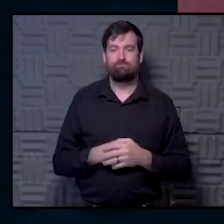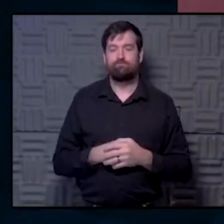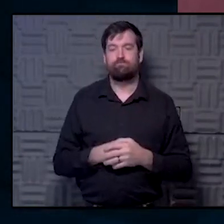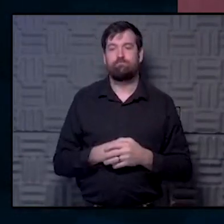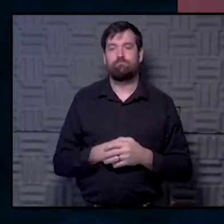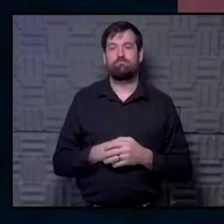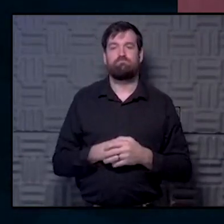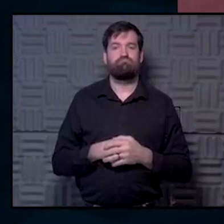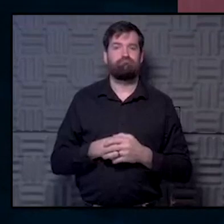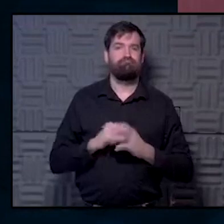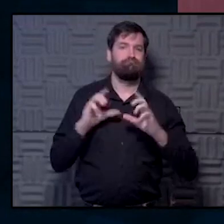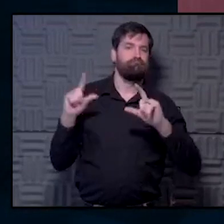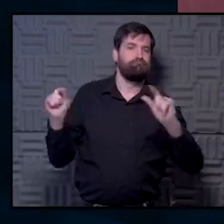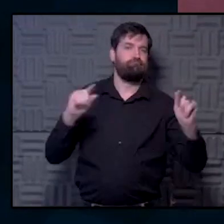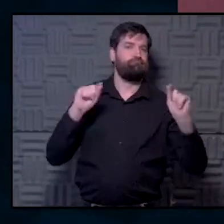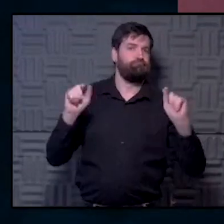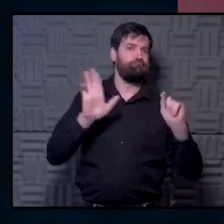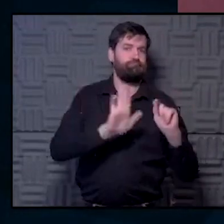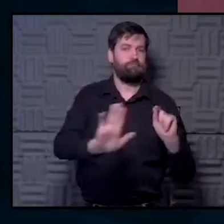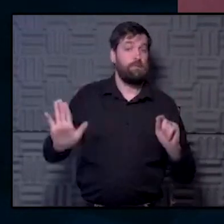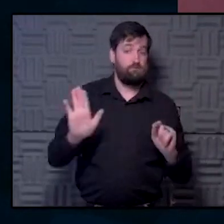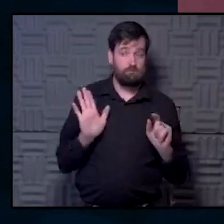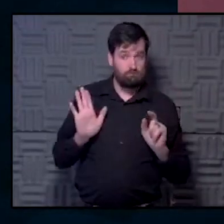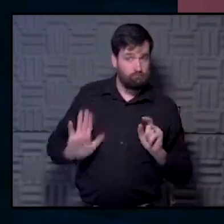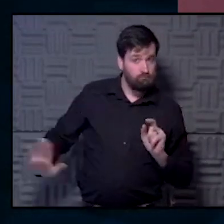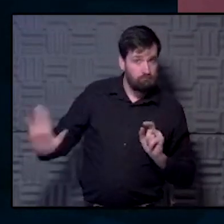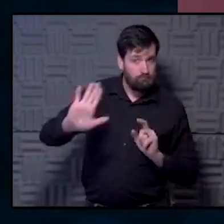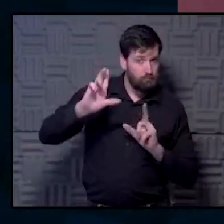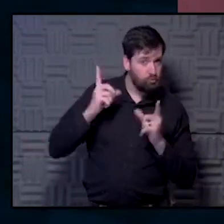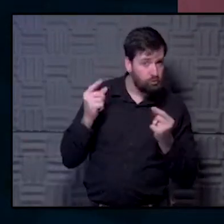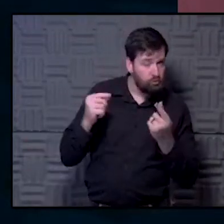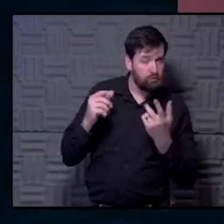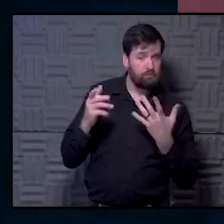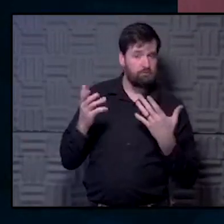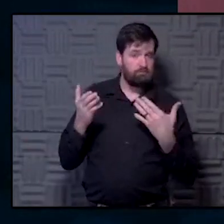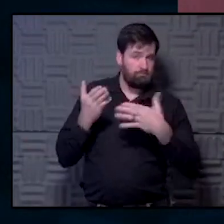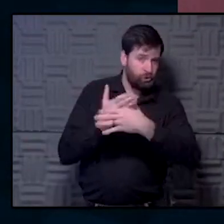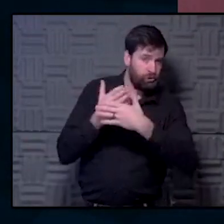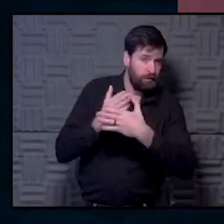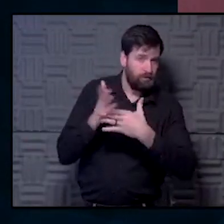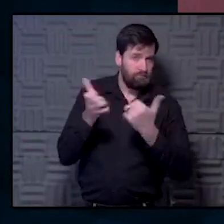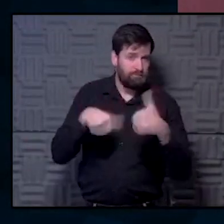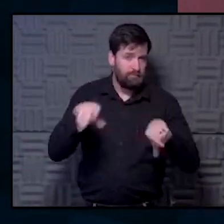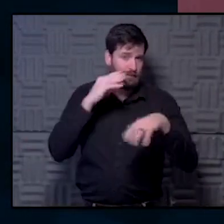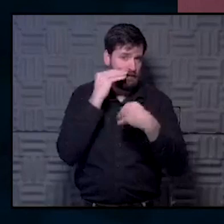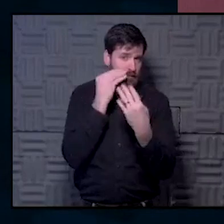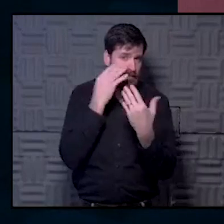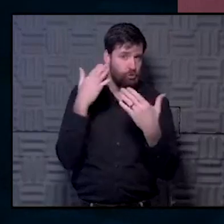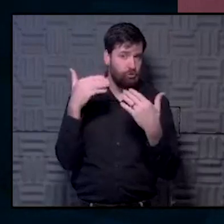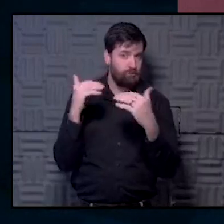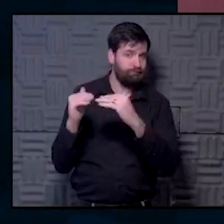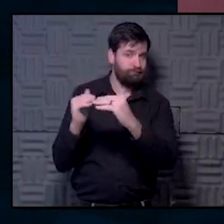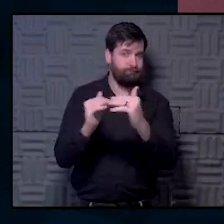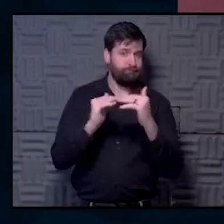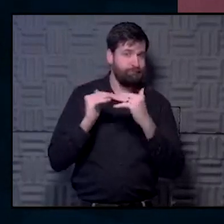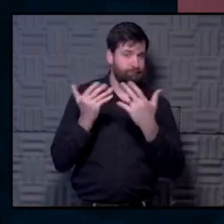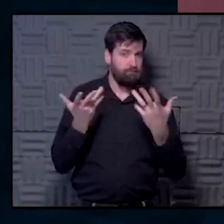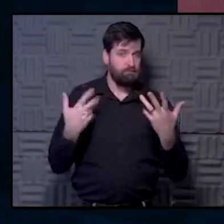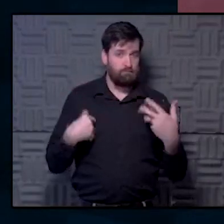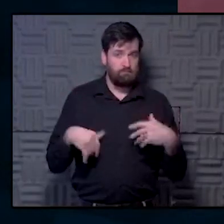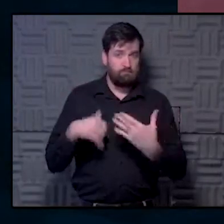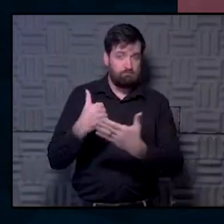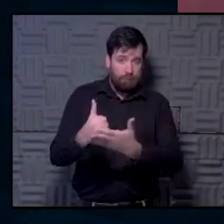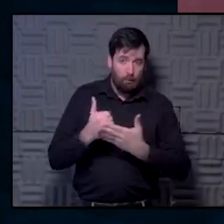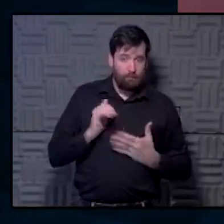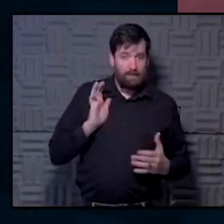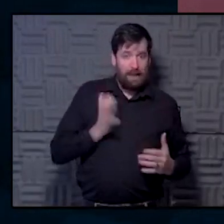and hear things from them. How are they doing? And have you been able to share any information amongst your peers that has helped